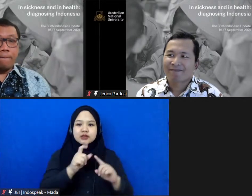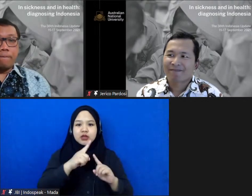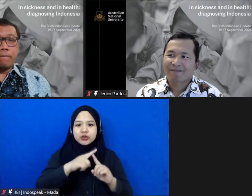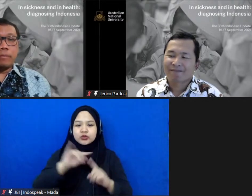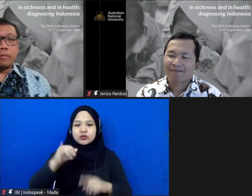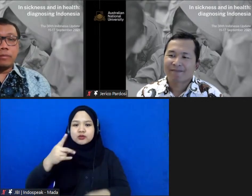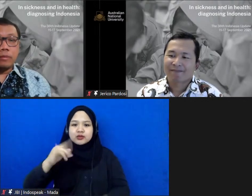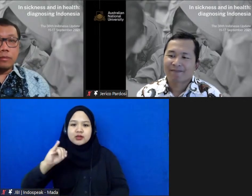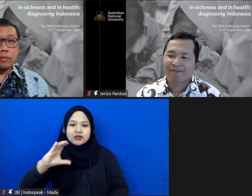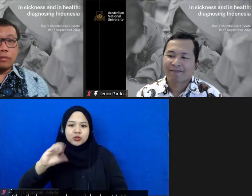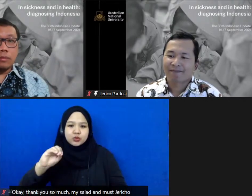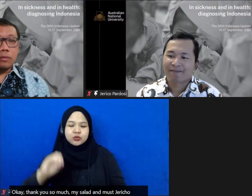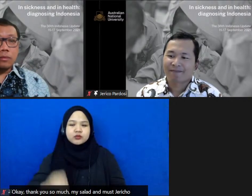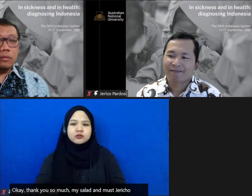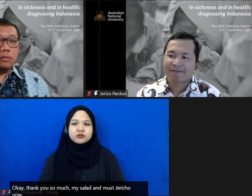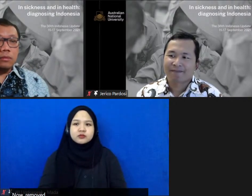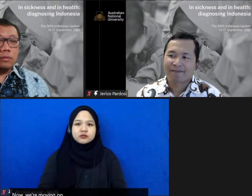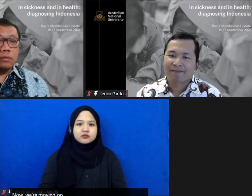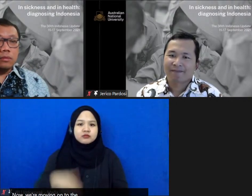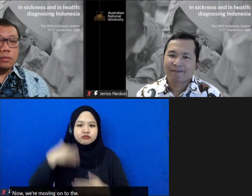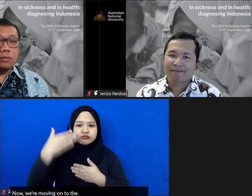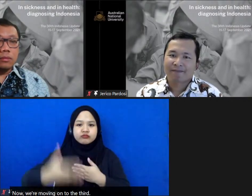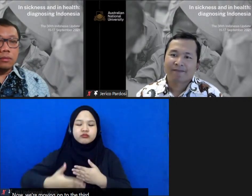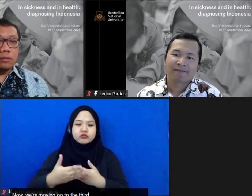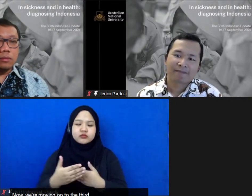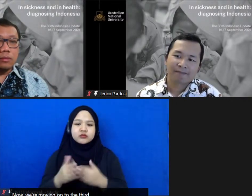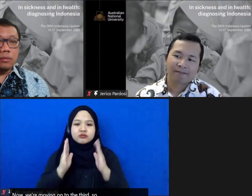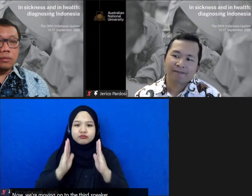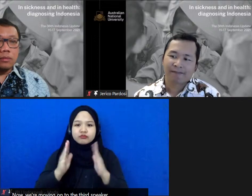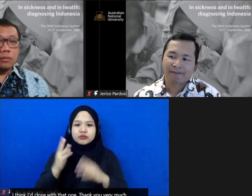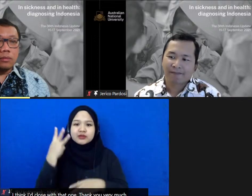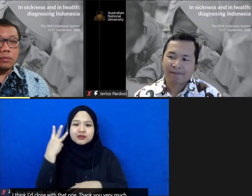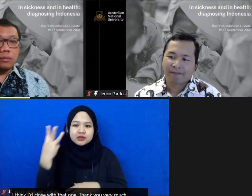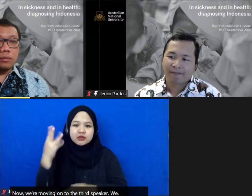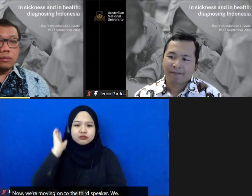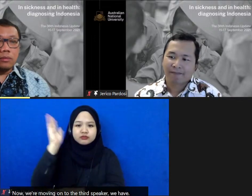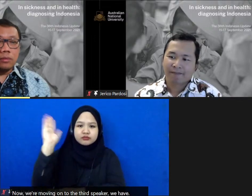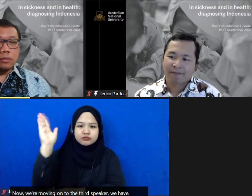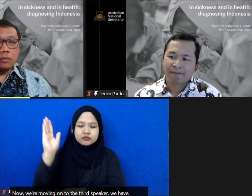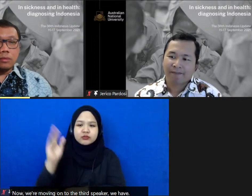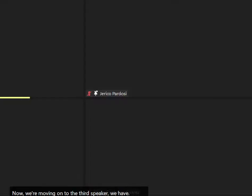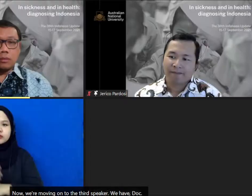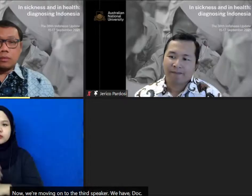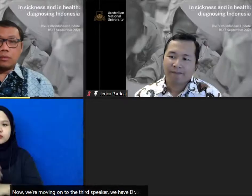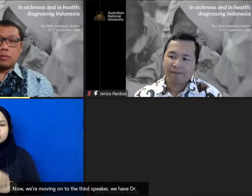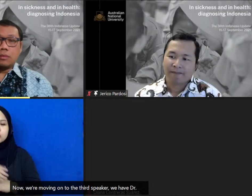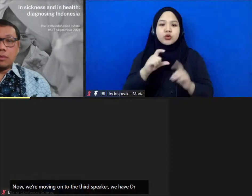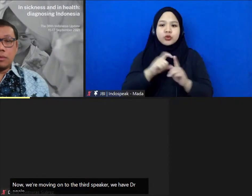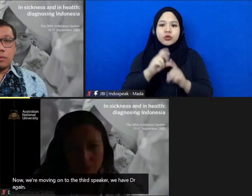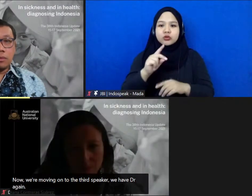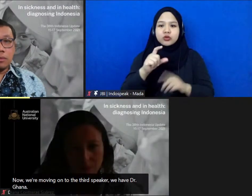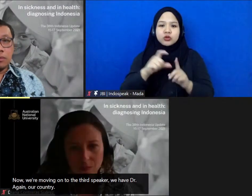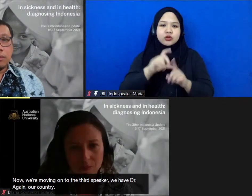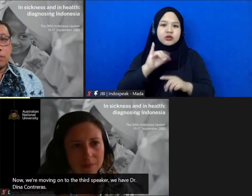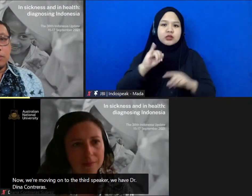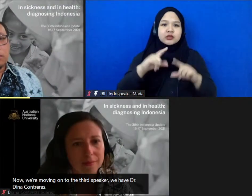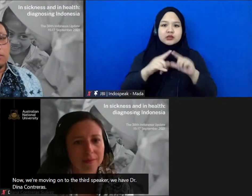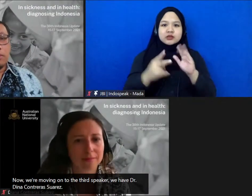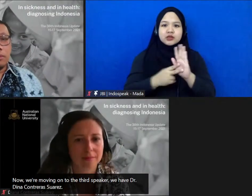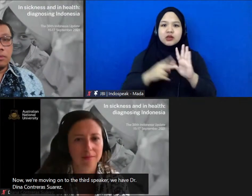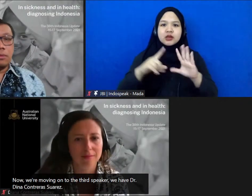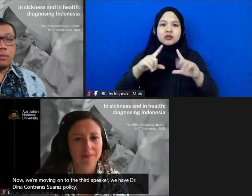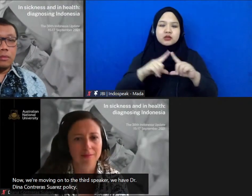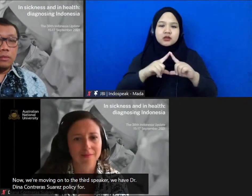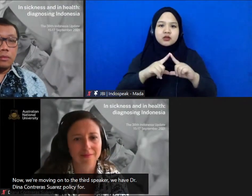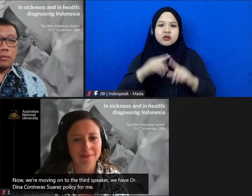Now we're moving on to the third speaker. We have Dr. Diana Contreras Suarez. Apology